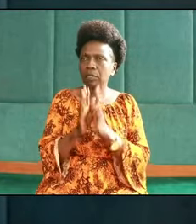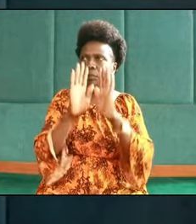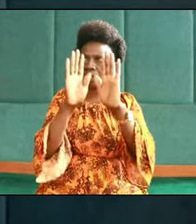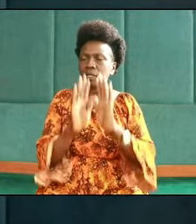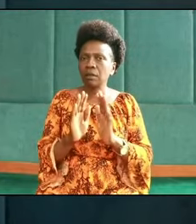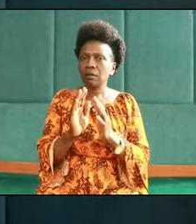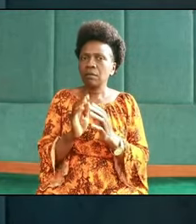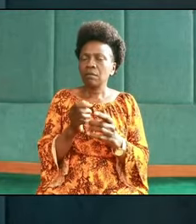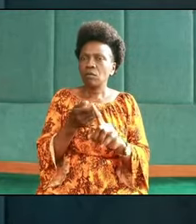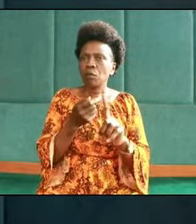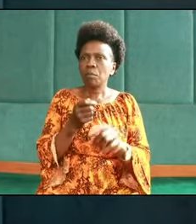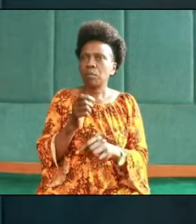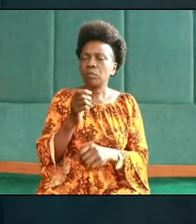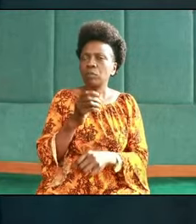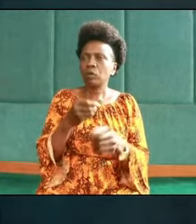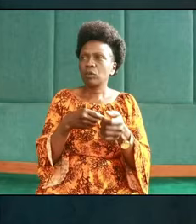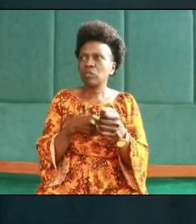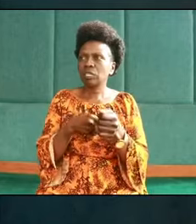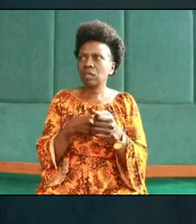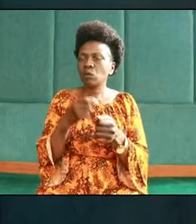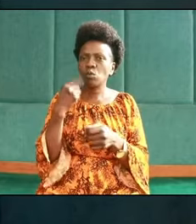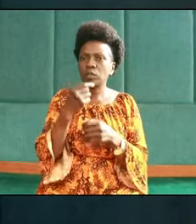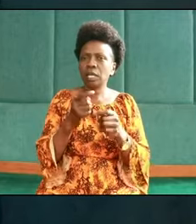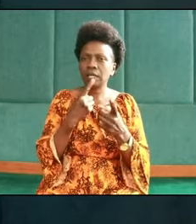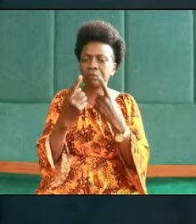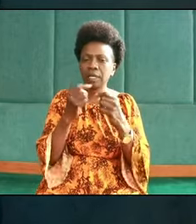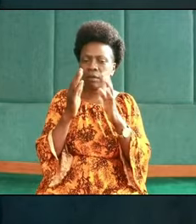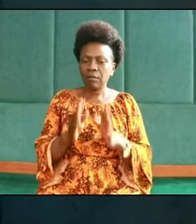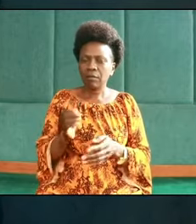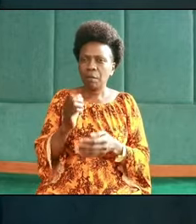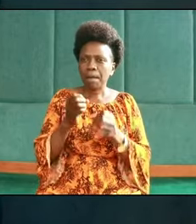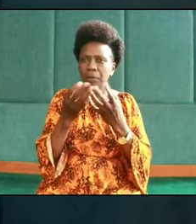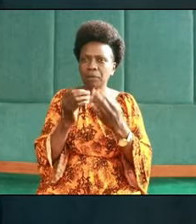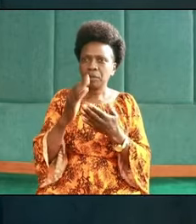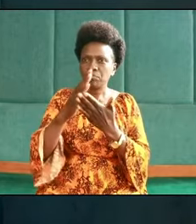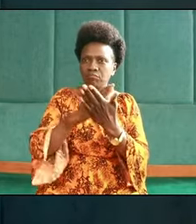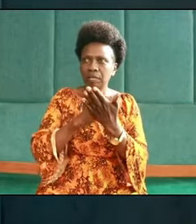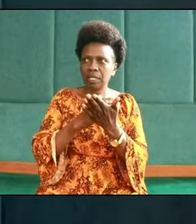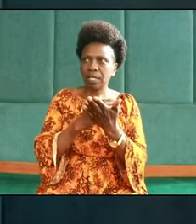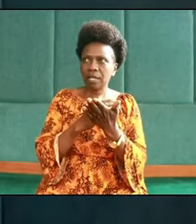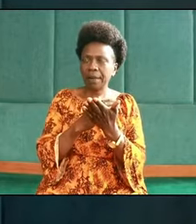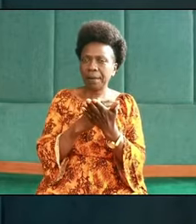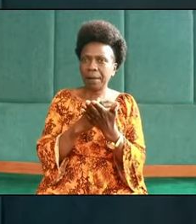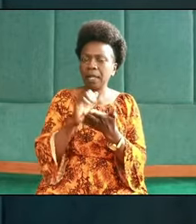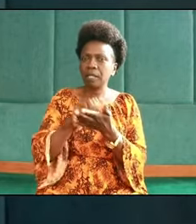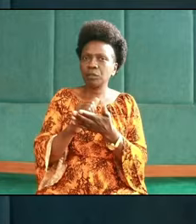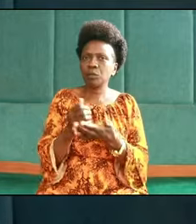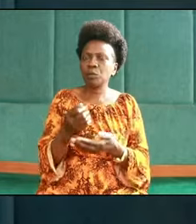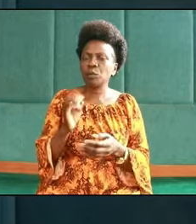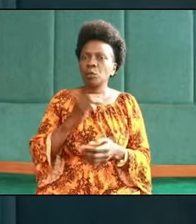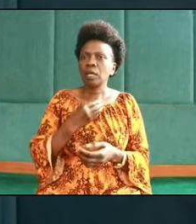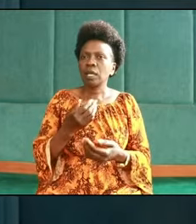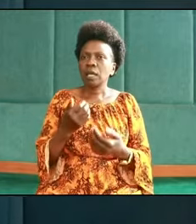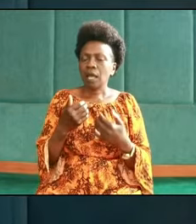who was the speaker for most of the programs and sessions that we had. Do